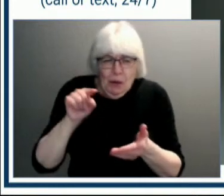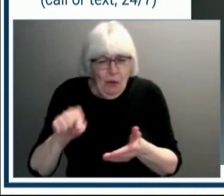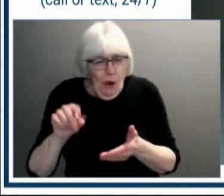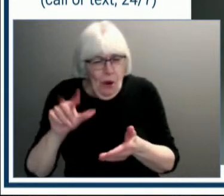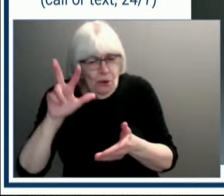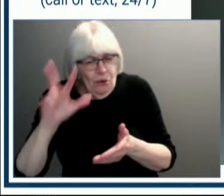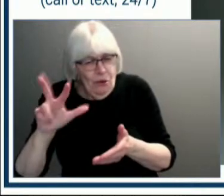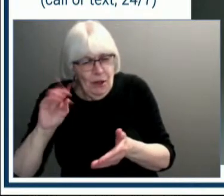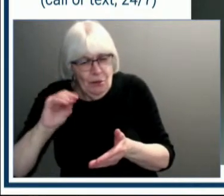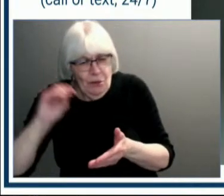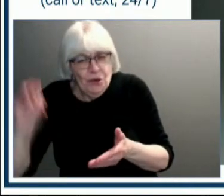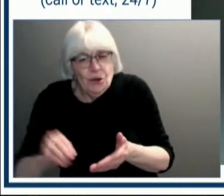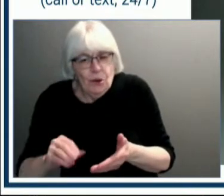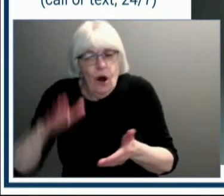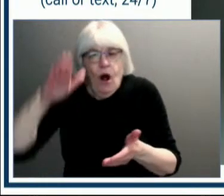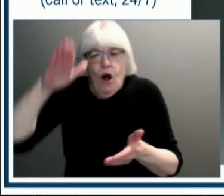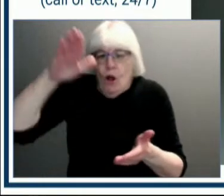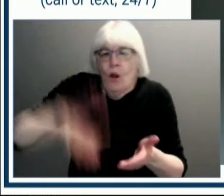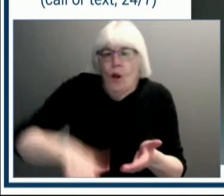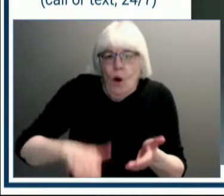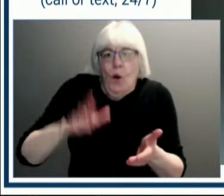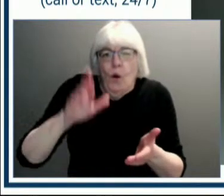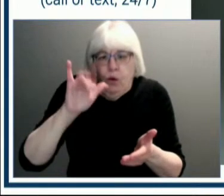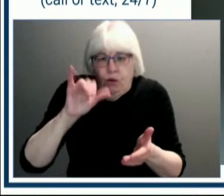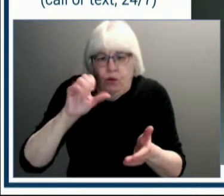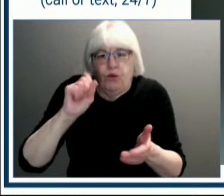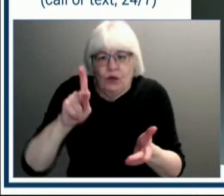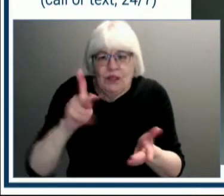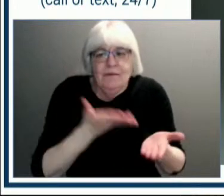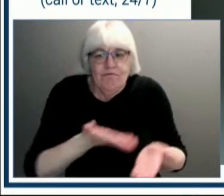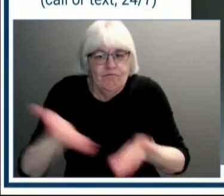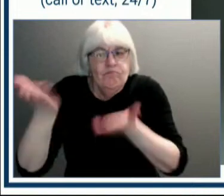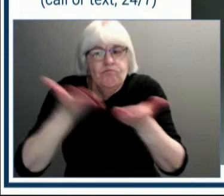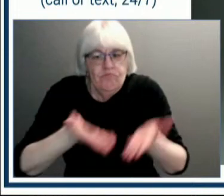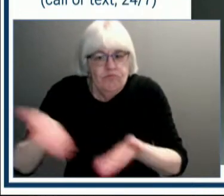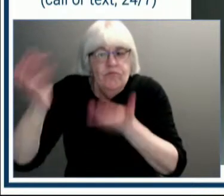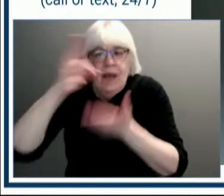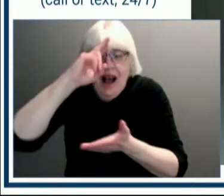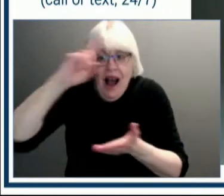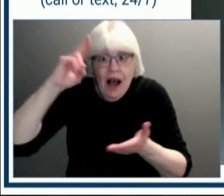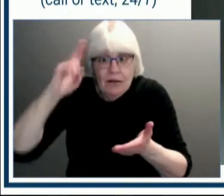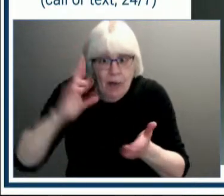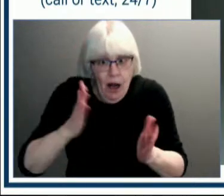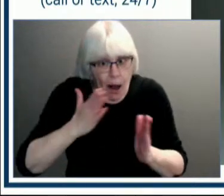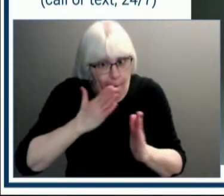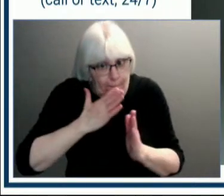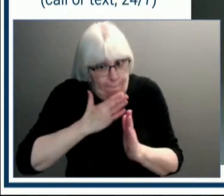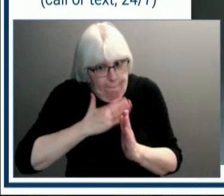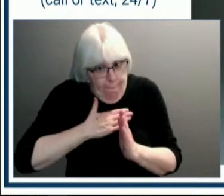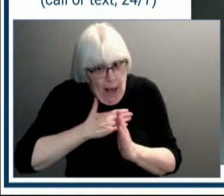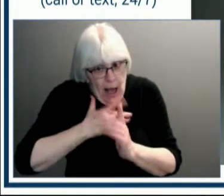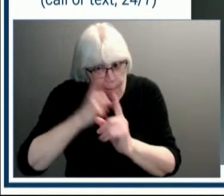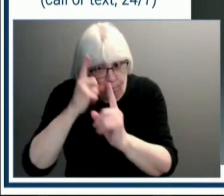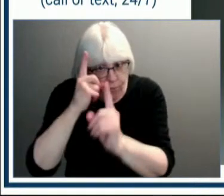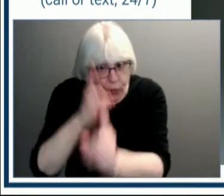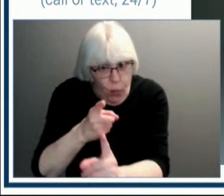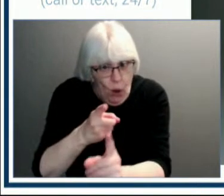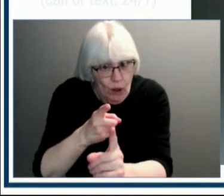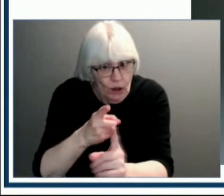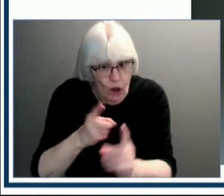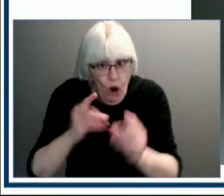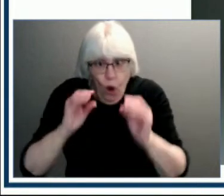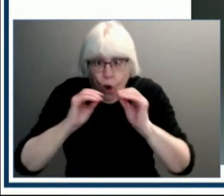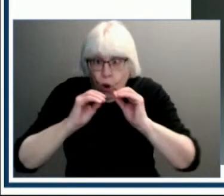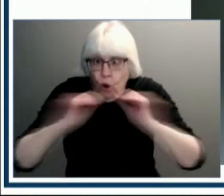hospital. But I have to make the point that the risk of unvaccinated people ending